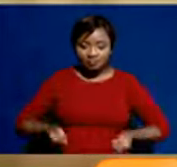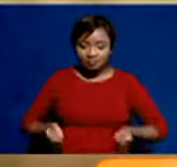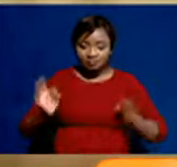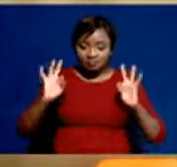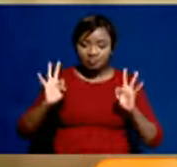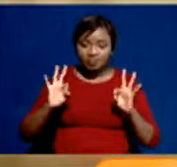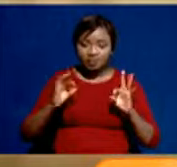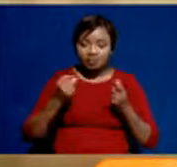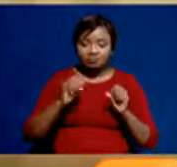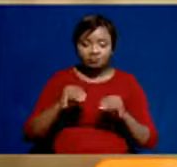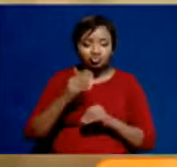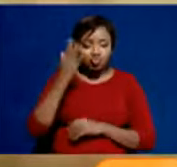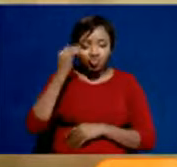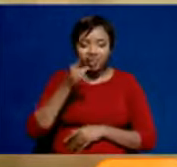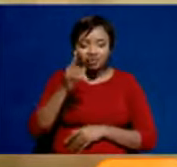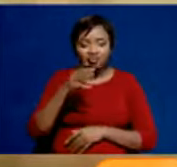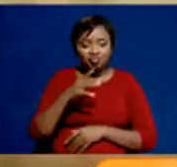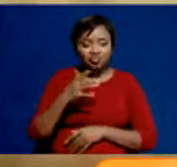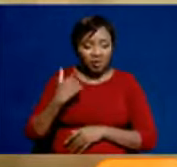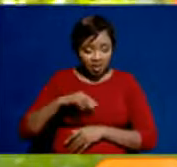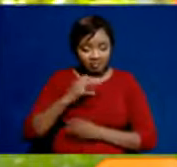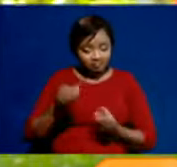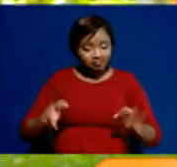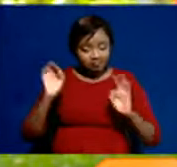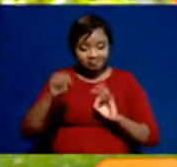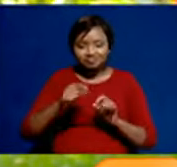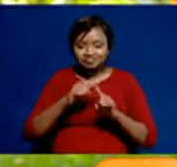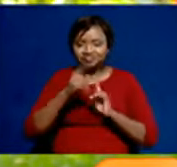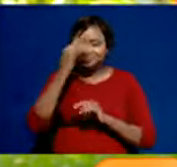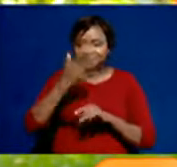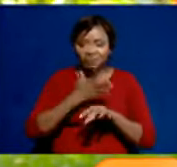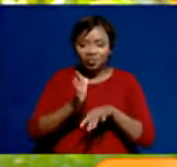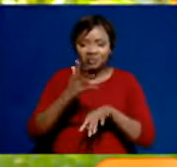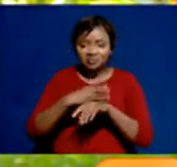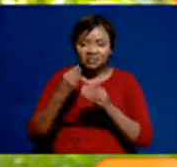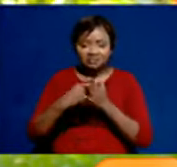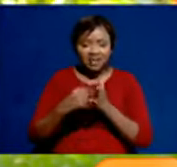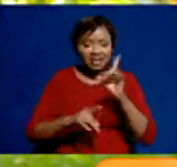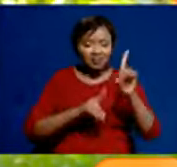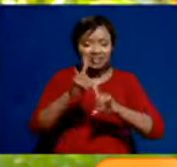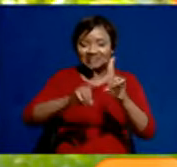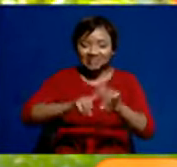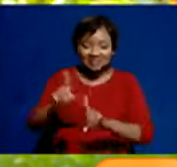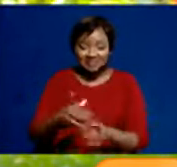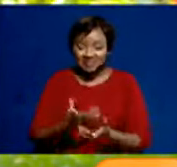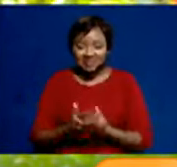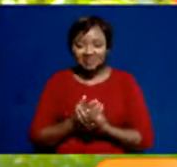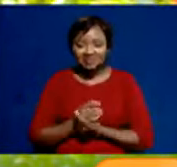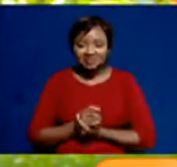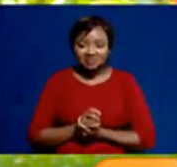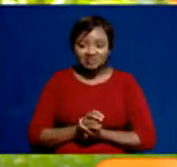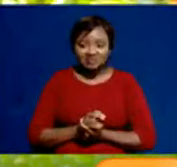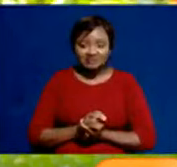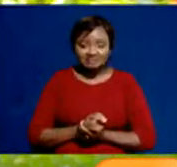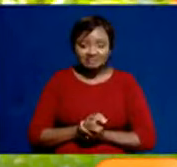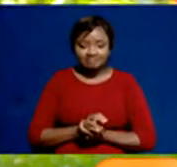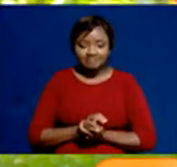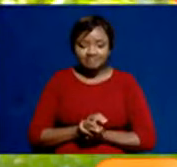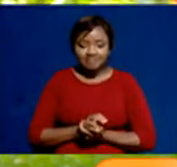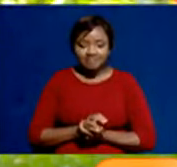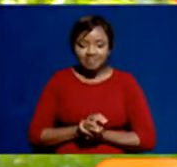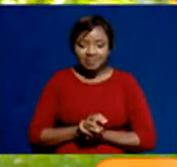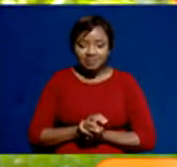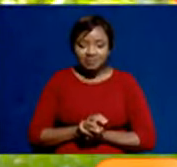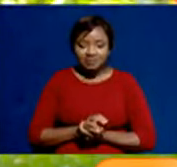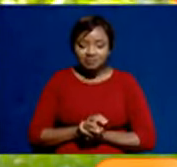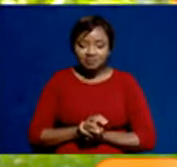why do you want to use money on foreign travel? Why do you want to waste money? Government doing what companies... He has explained that it is important to